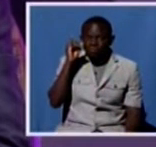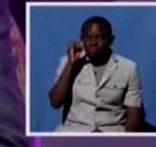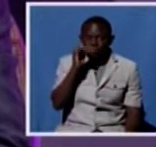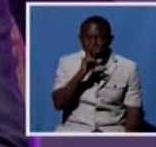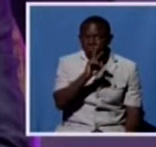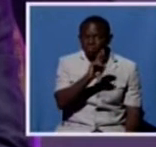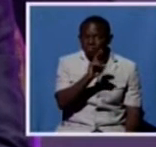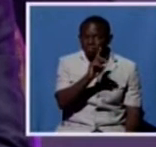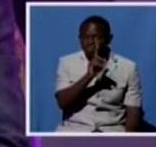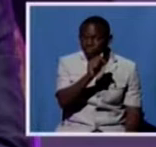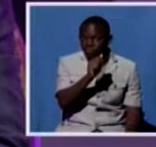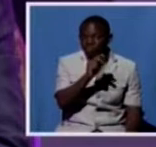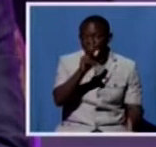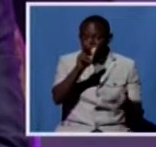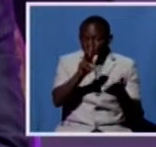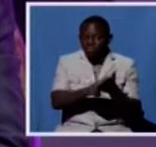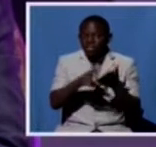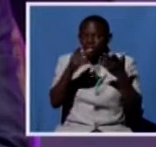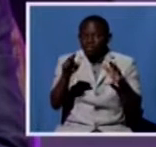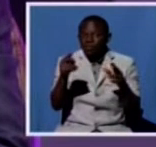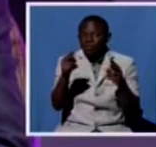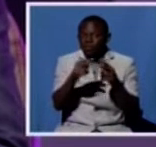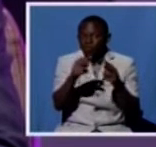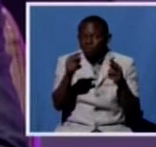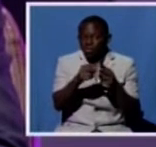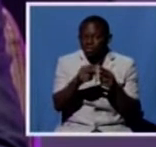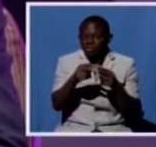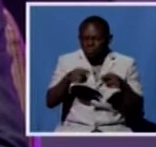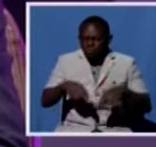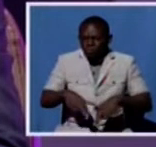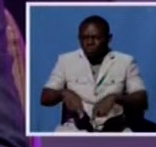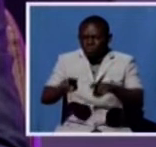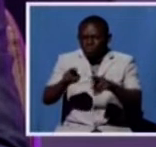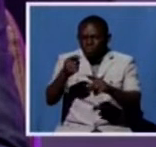for rehabilitation of the section from Chinsali to Nakonde.